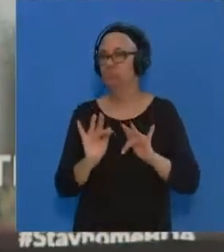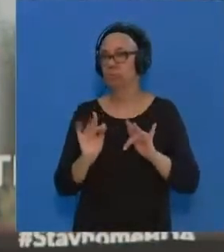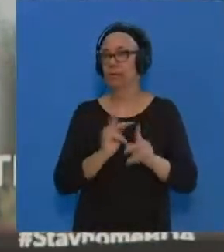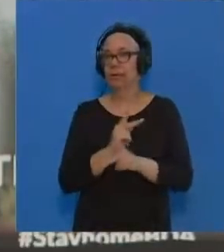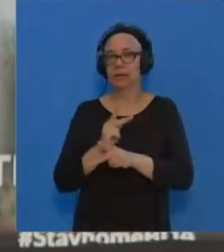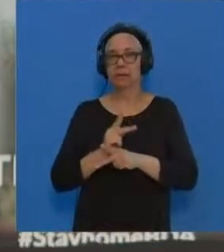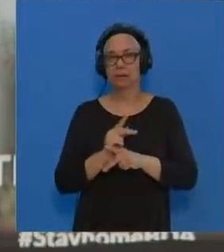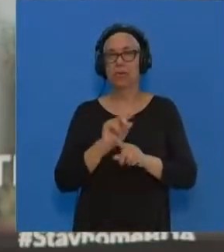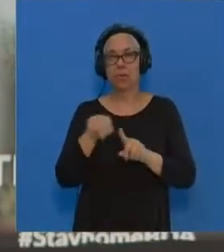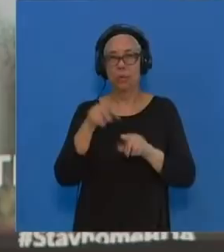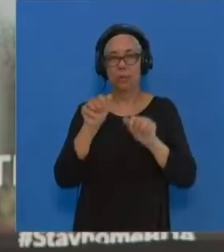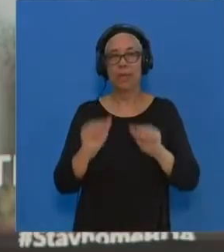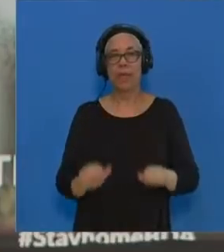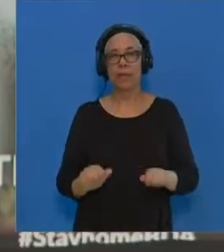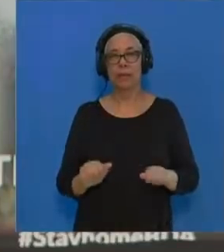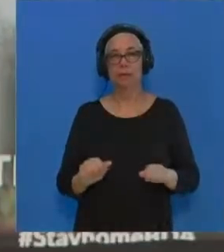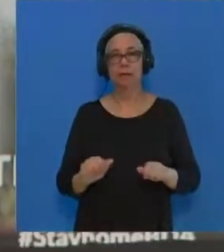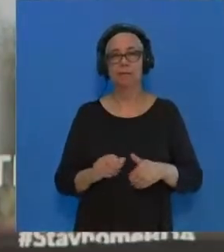so.